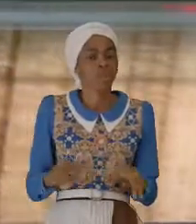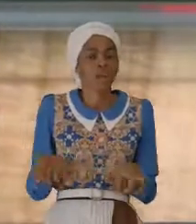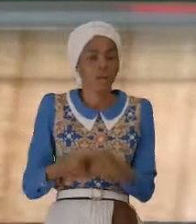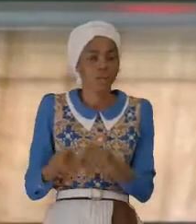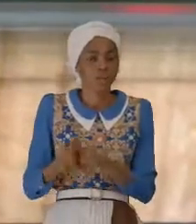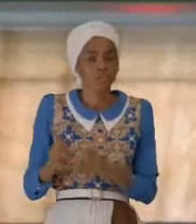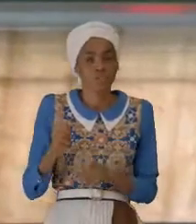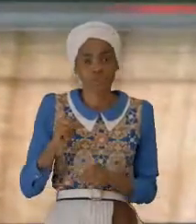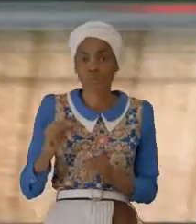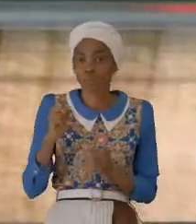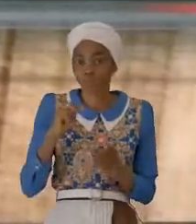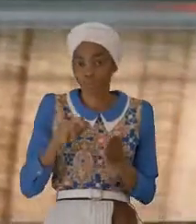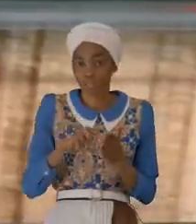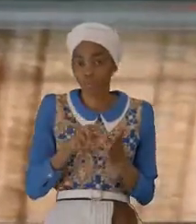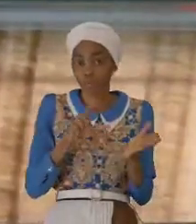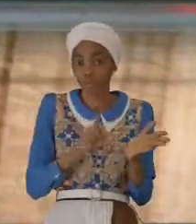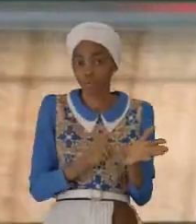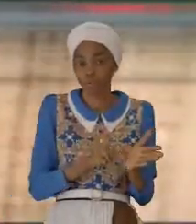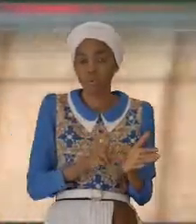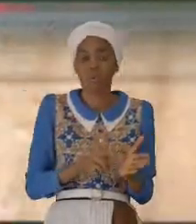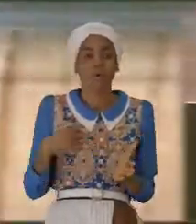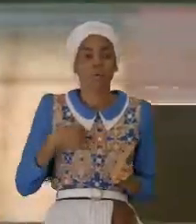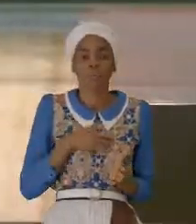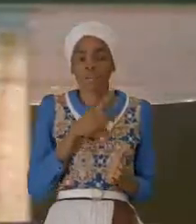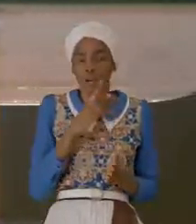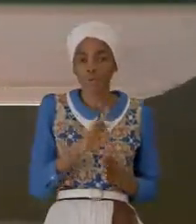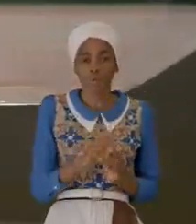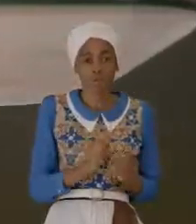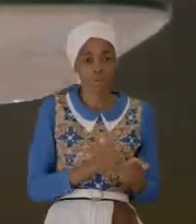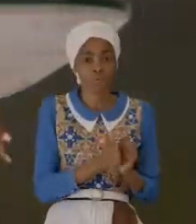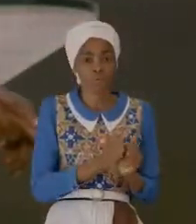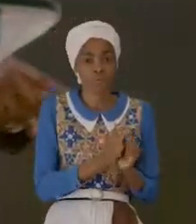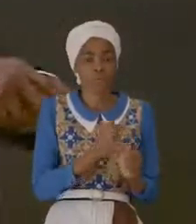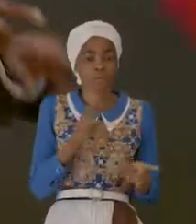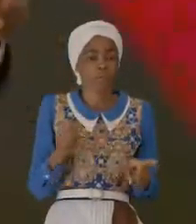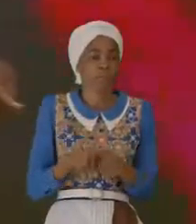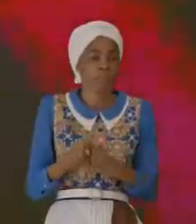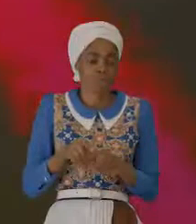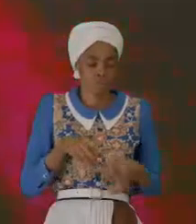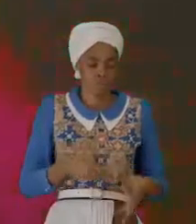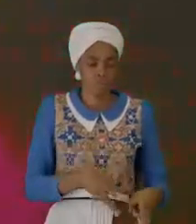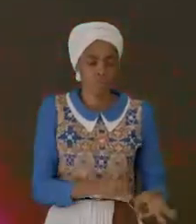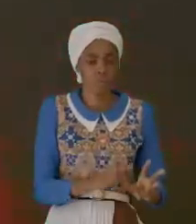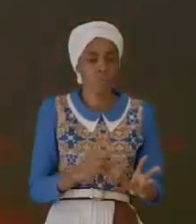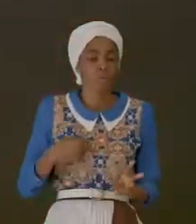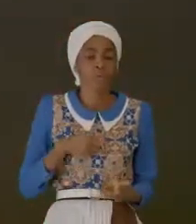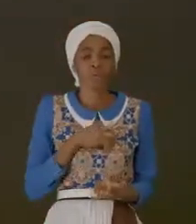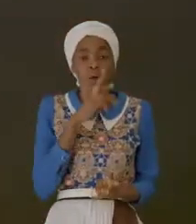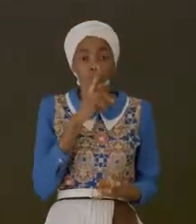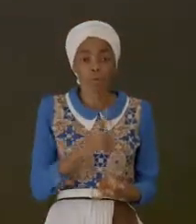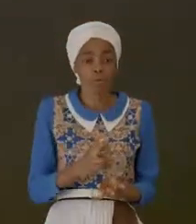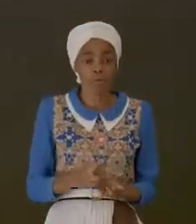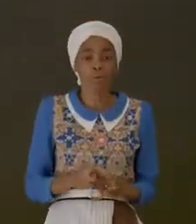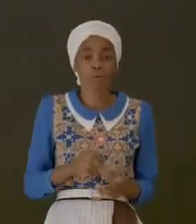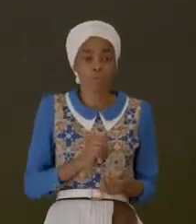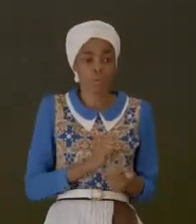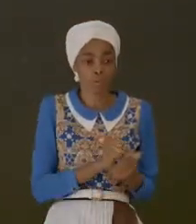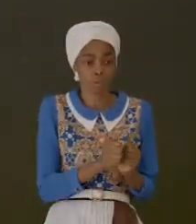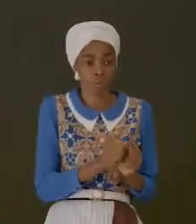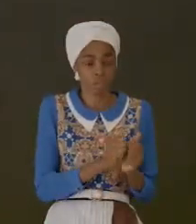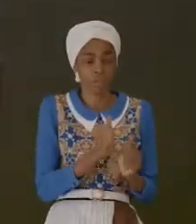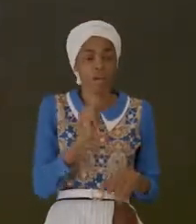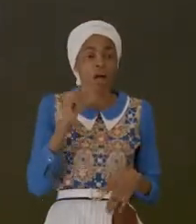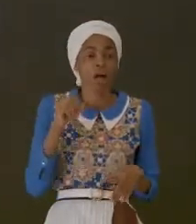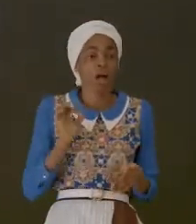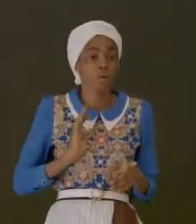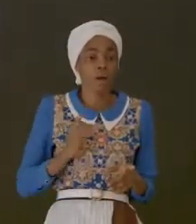still running in on the track was still maintaining our place and position in the